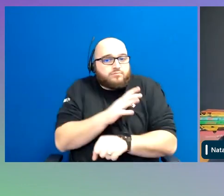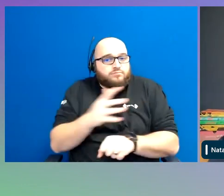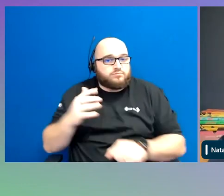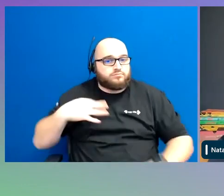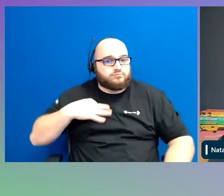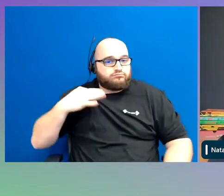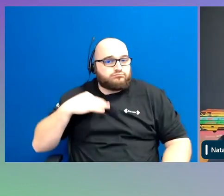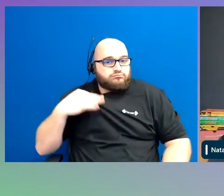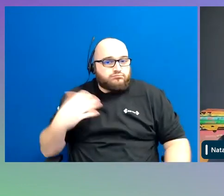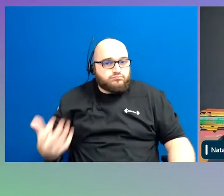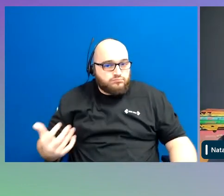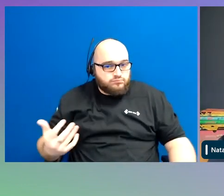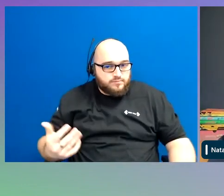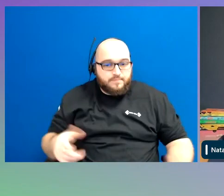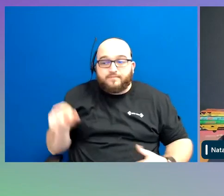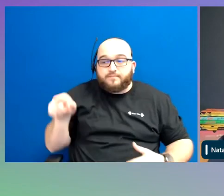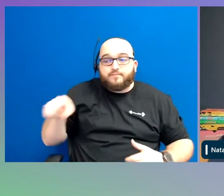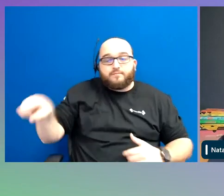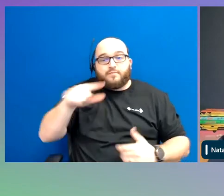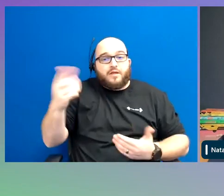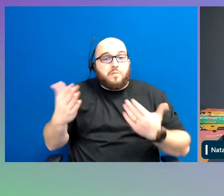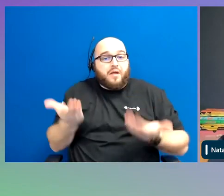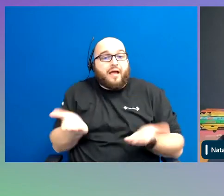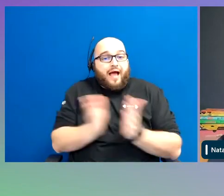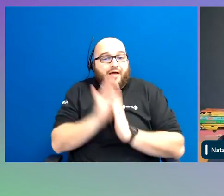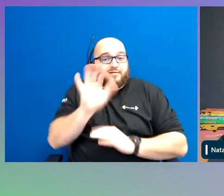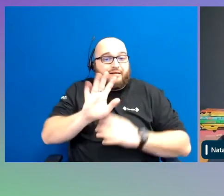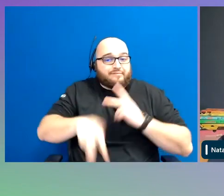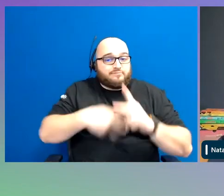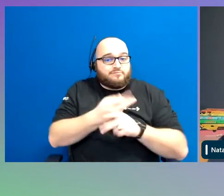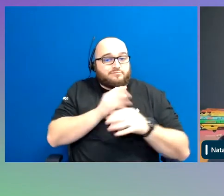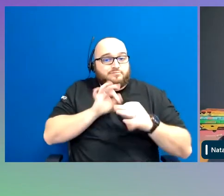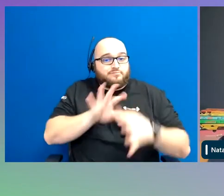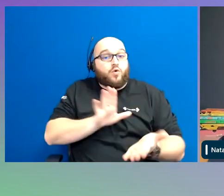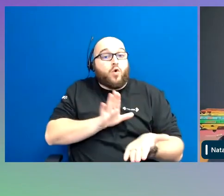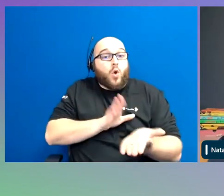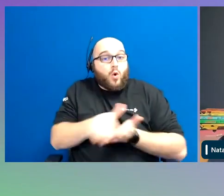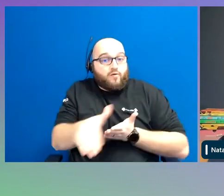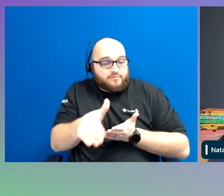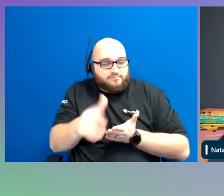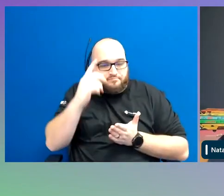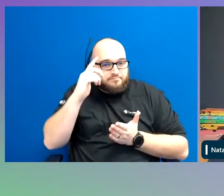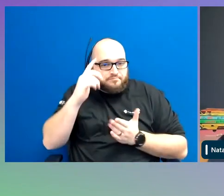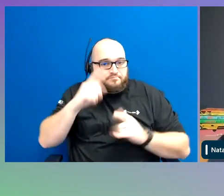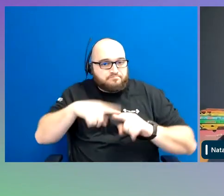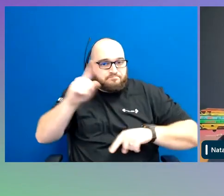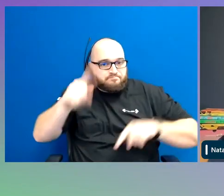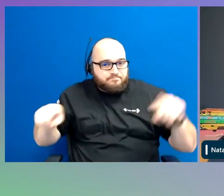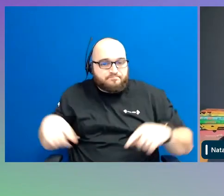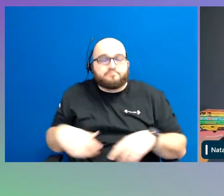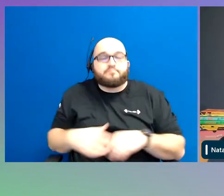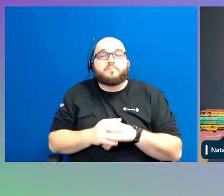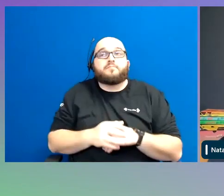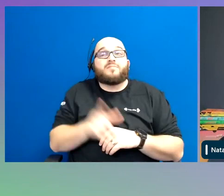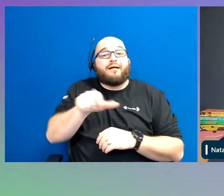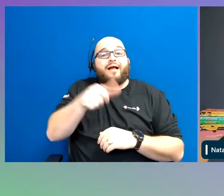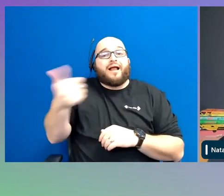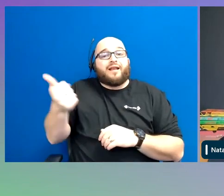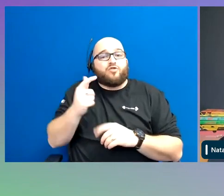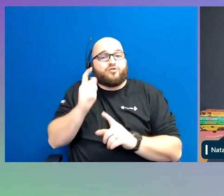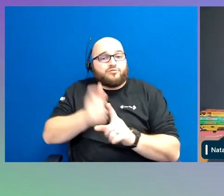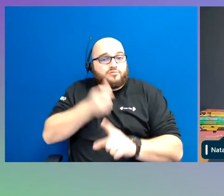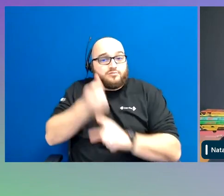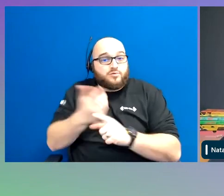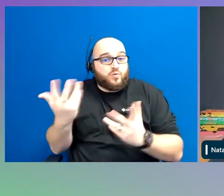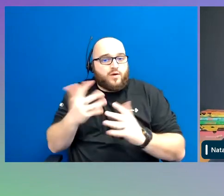And you know, they may be asked this kind of feedback often. So it's also the environment. So they're